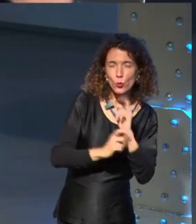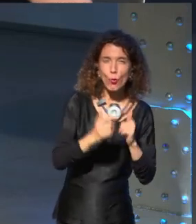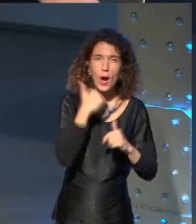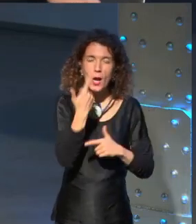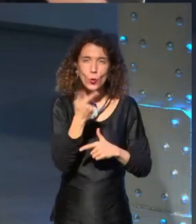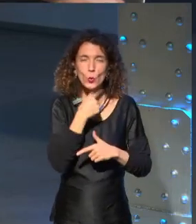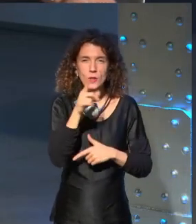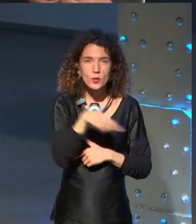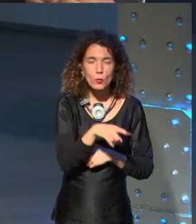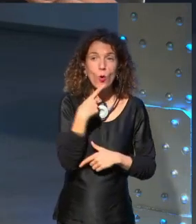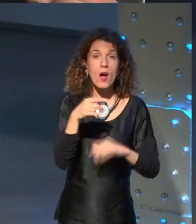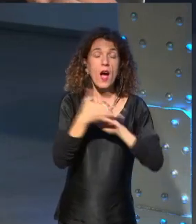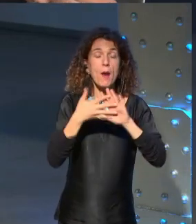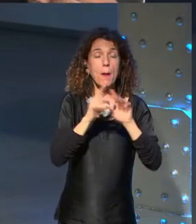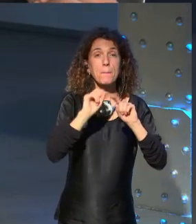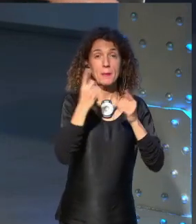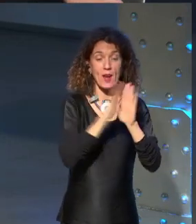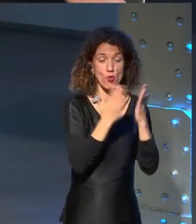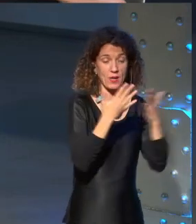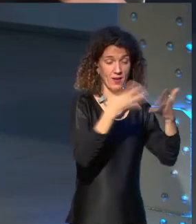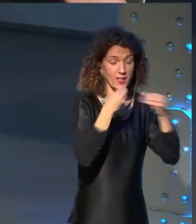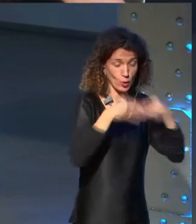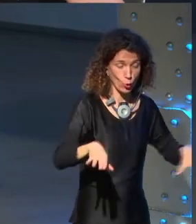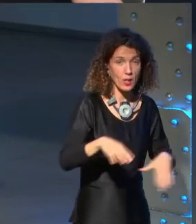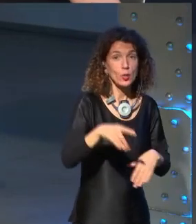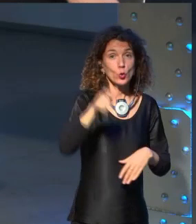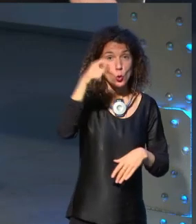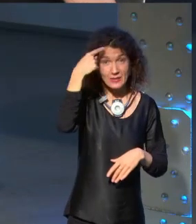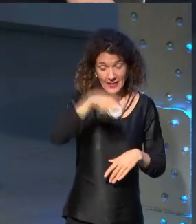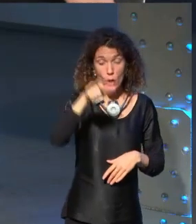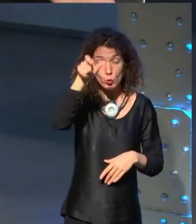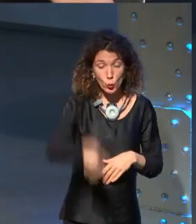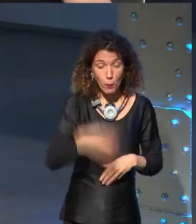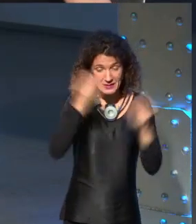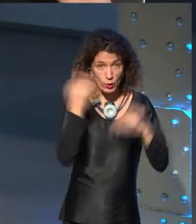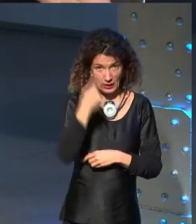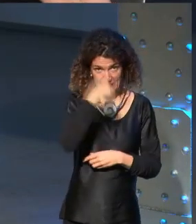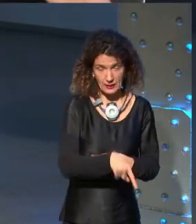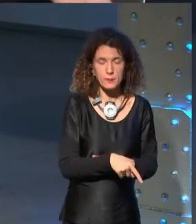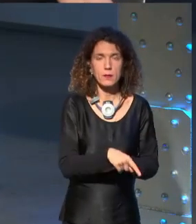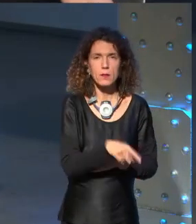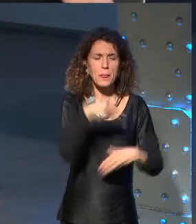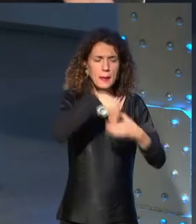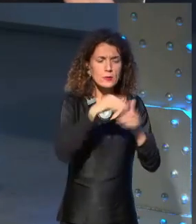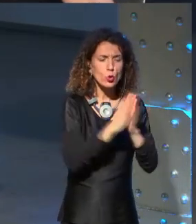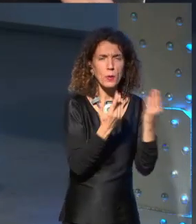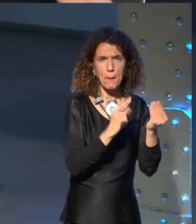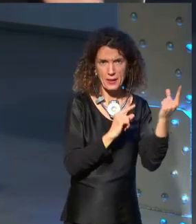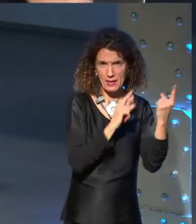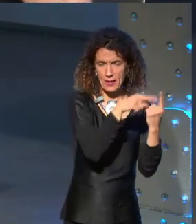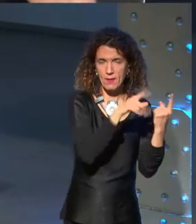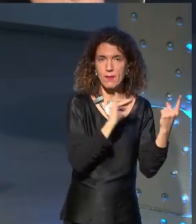you're fond of magic because of his first novel, I Know What You're Thinking, which is...